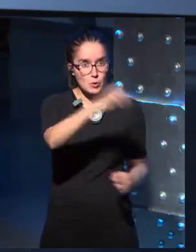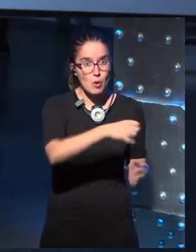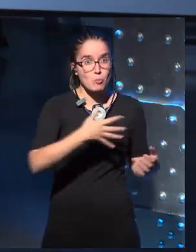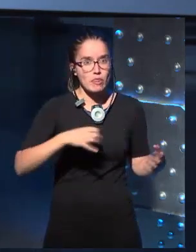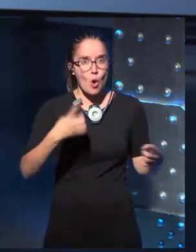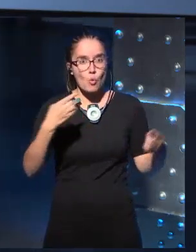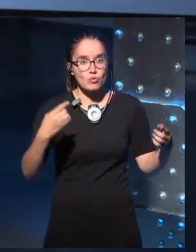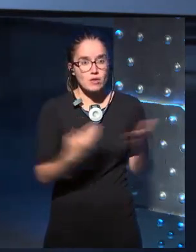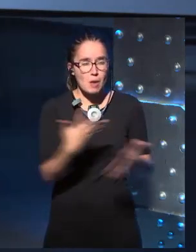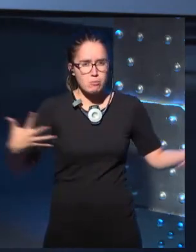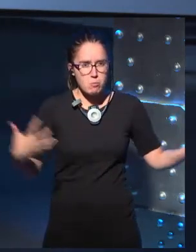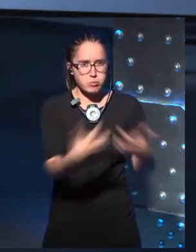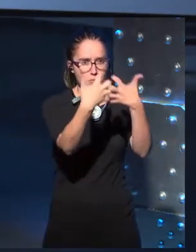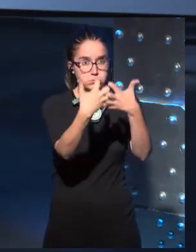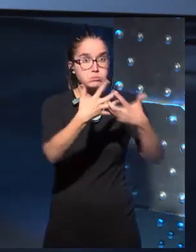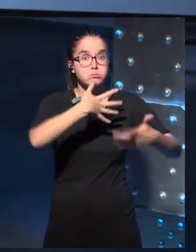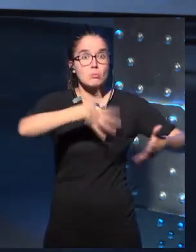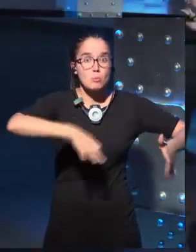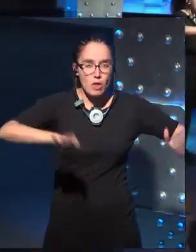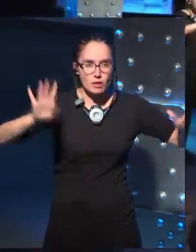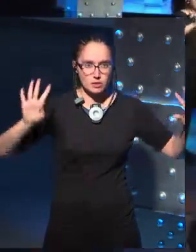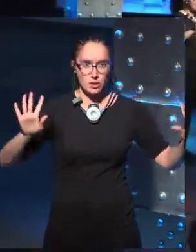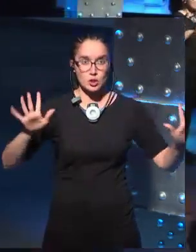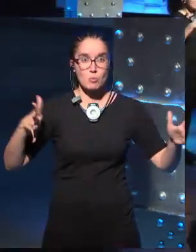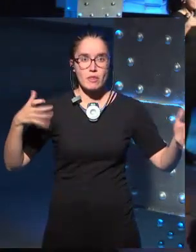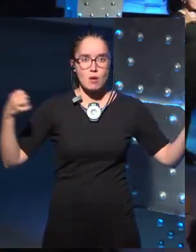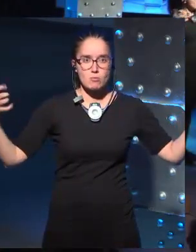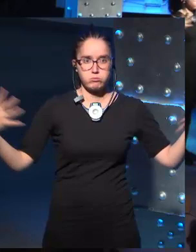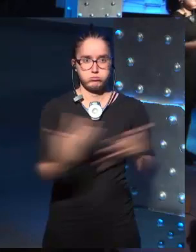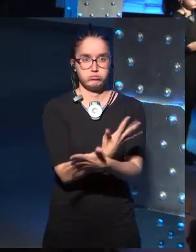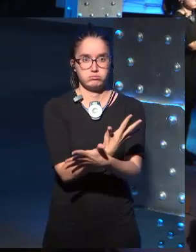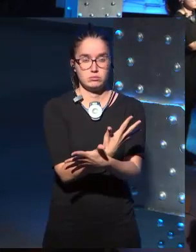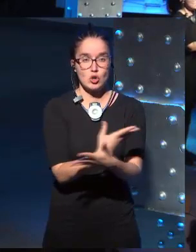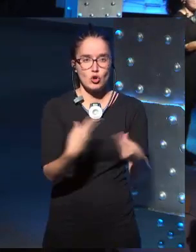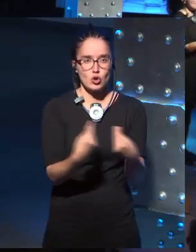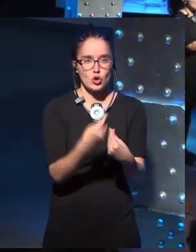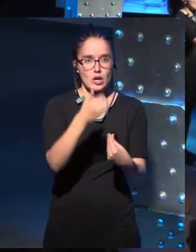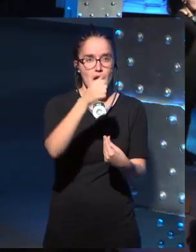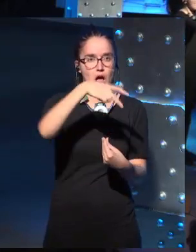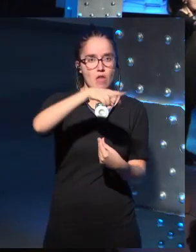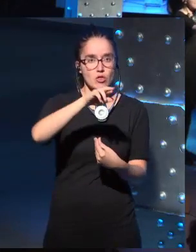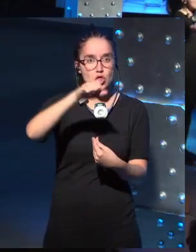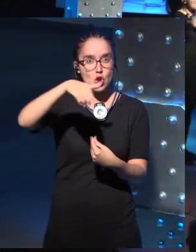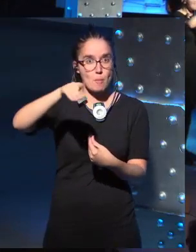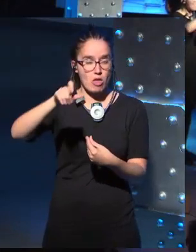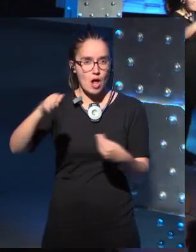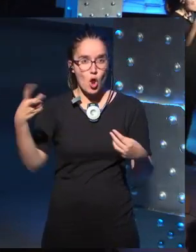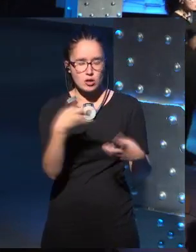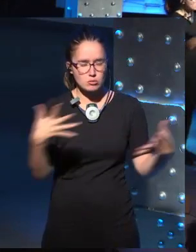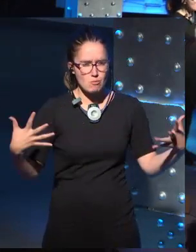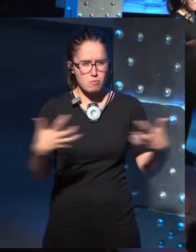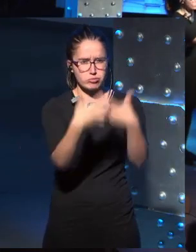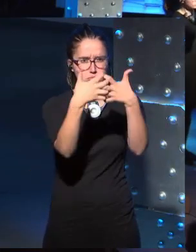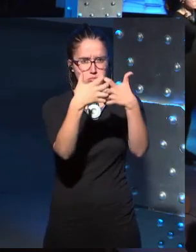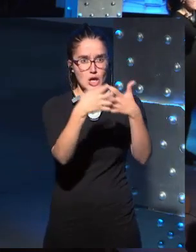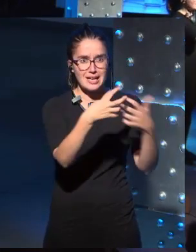will merge, let's say, with Andromeda. Andromeda will come and hit the Milky Way. Andromeda is 3 times